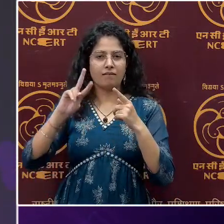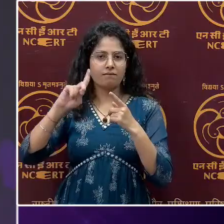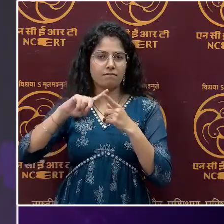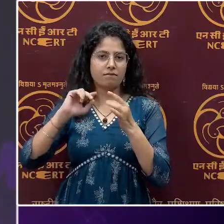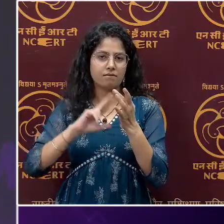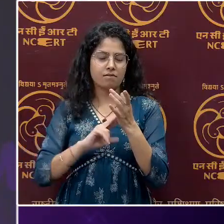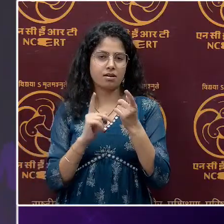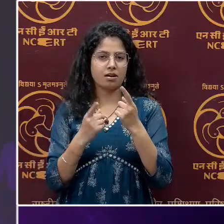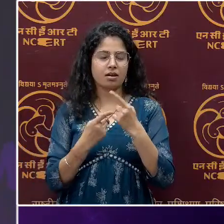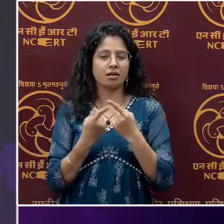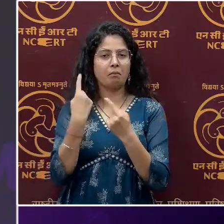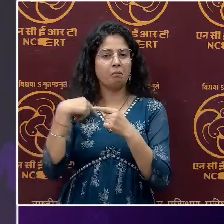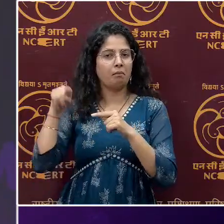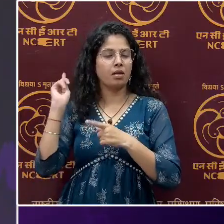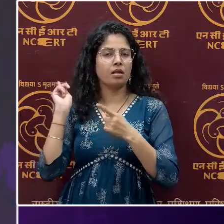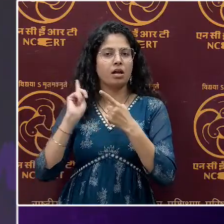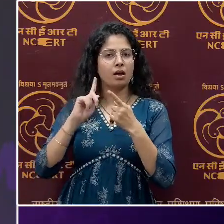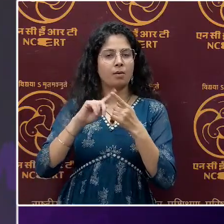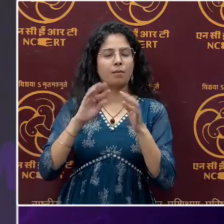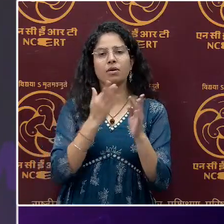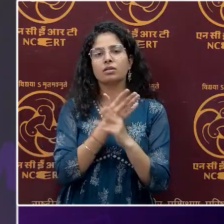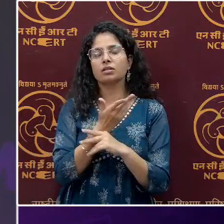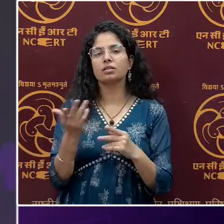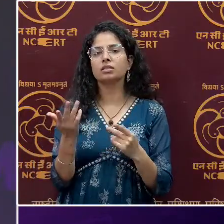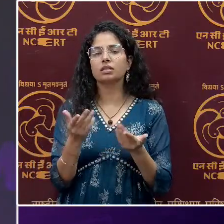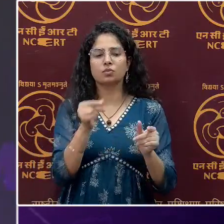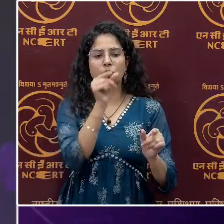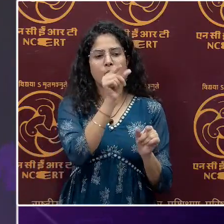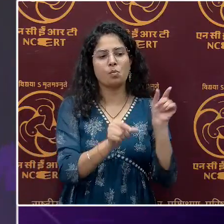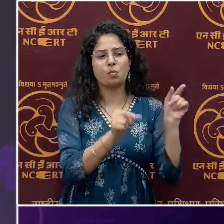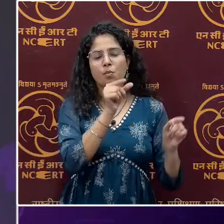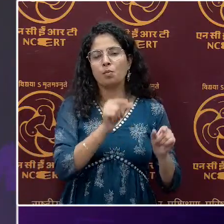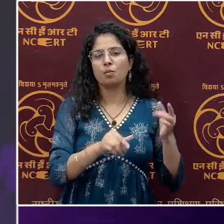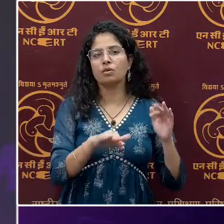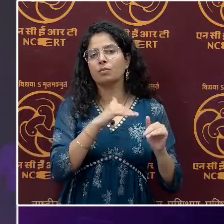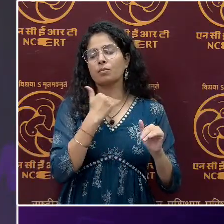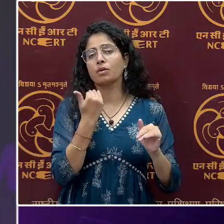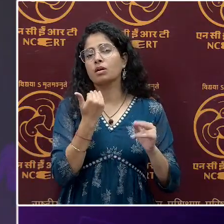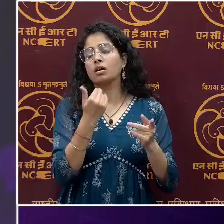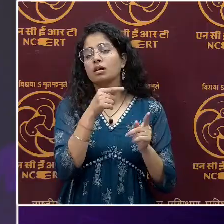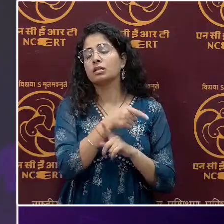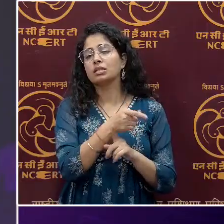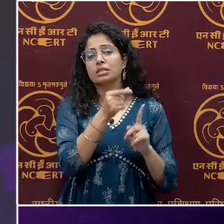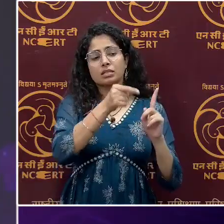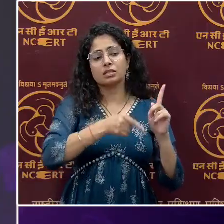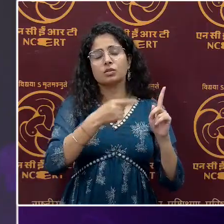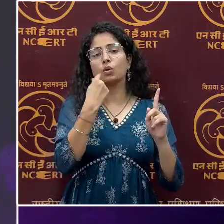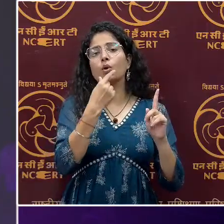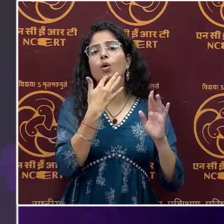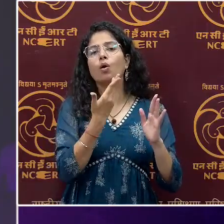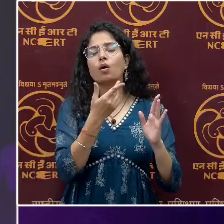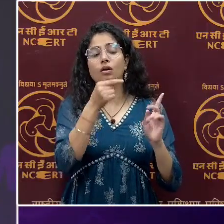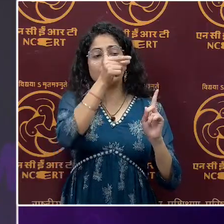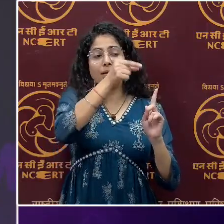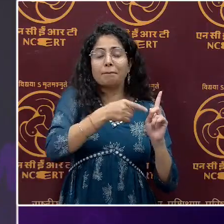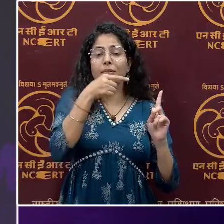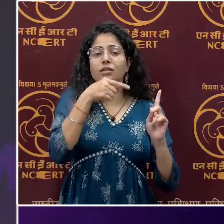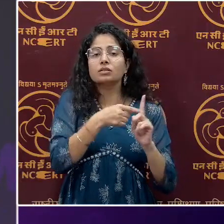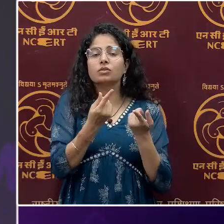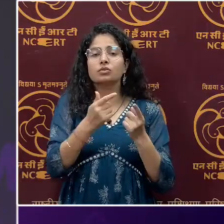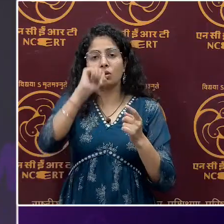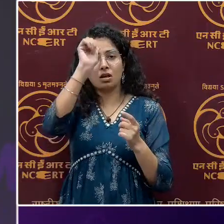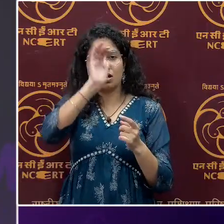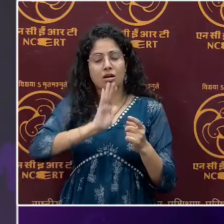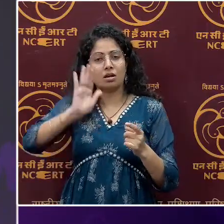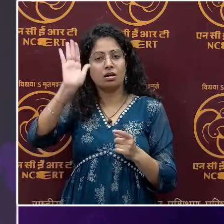the past? The martyrs. And the martyrs are like the one who fought for India's independence. Over there